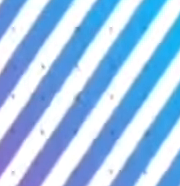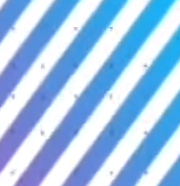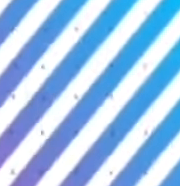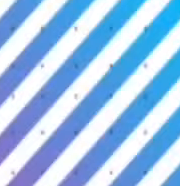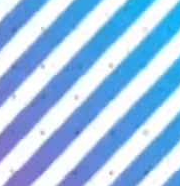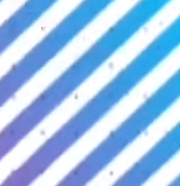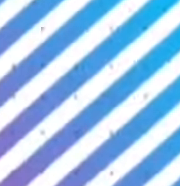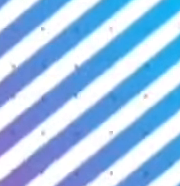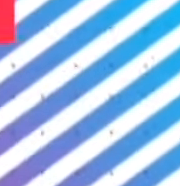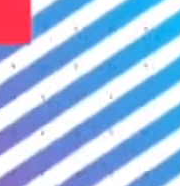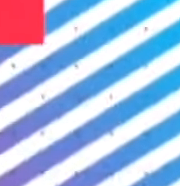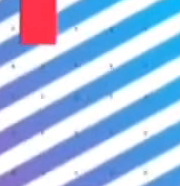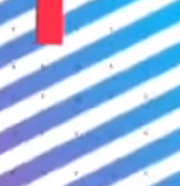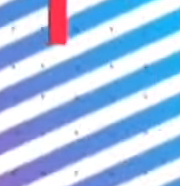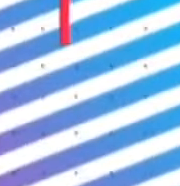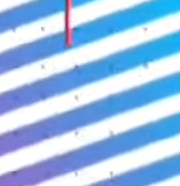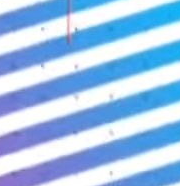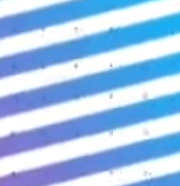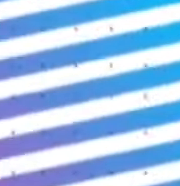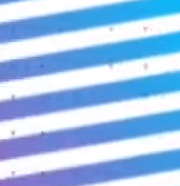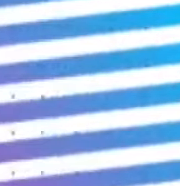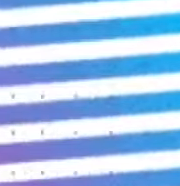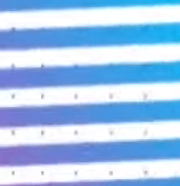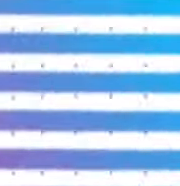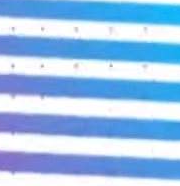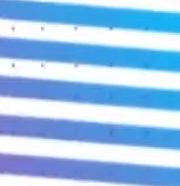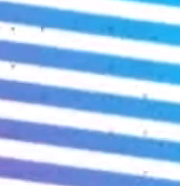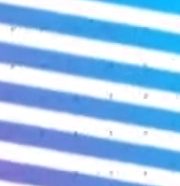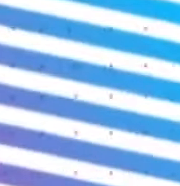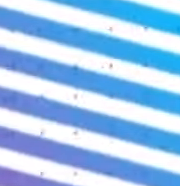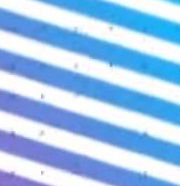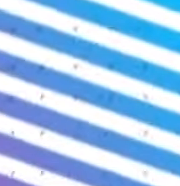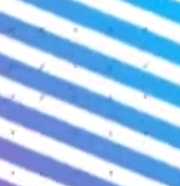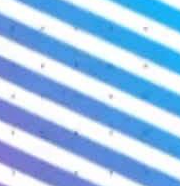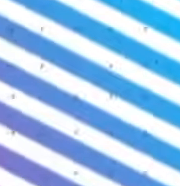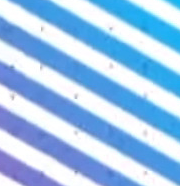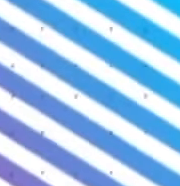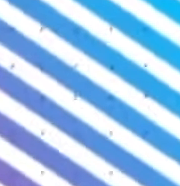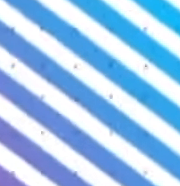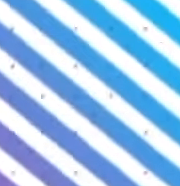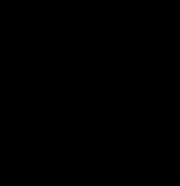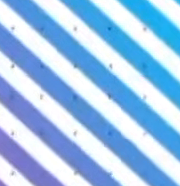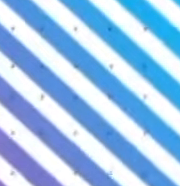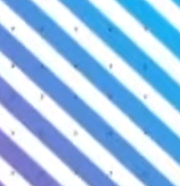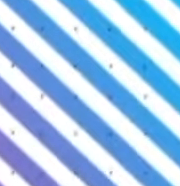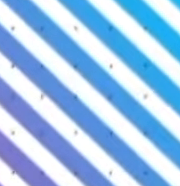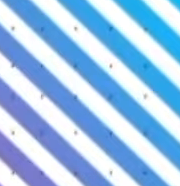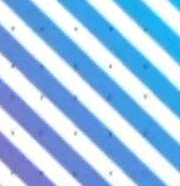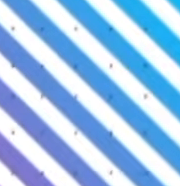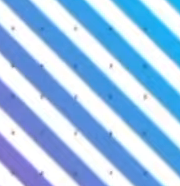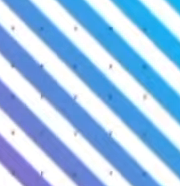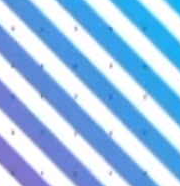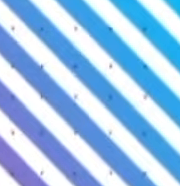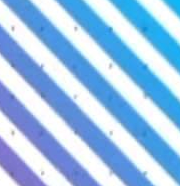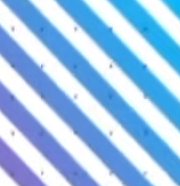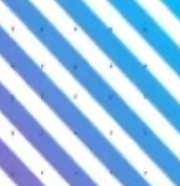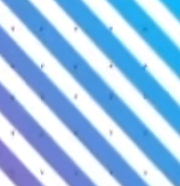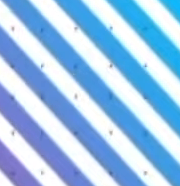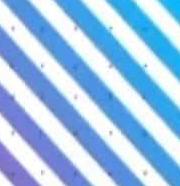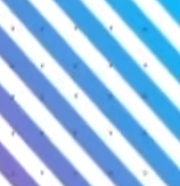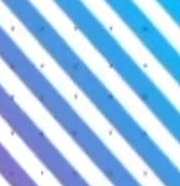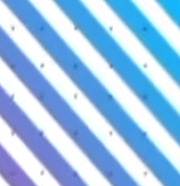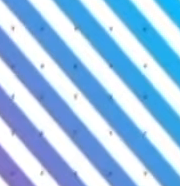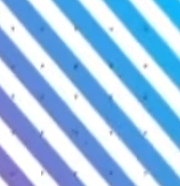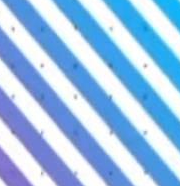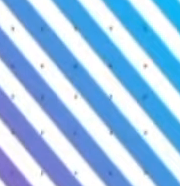of Eswatini, cut out the field in strip and drop it off at any of the times offices or upload cut out to